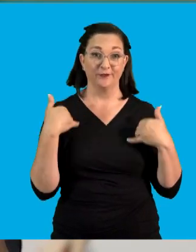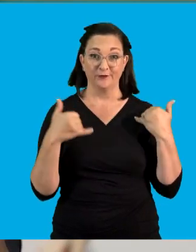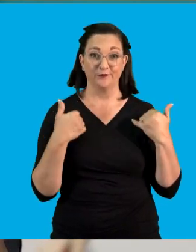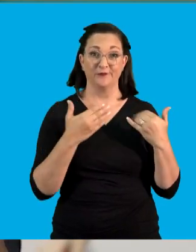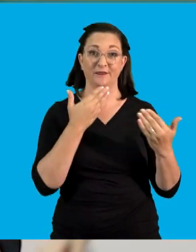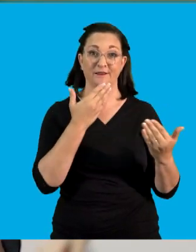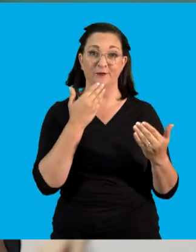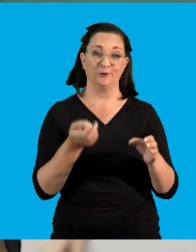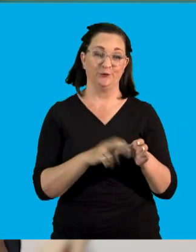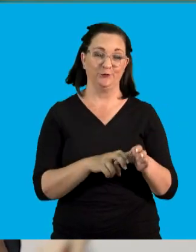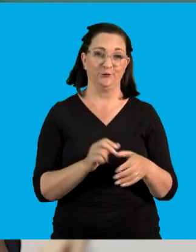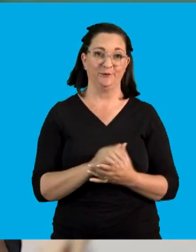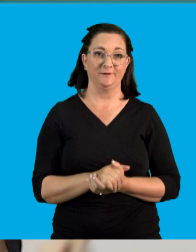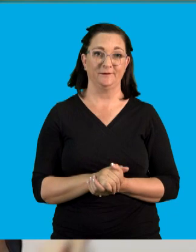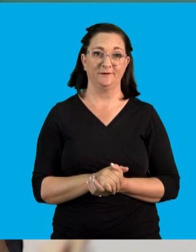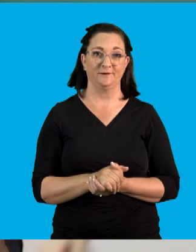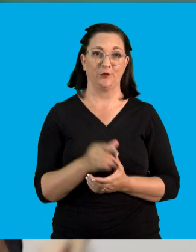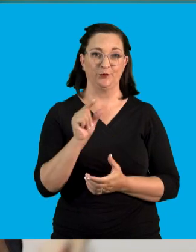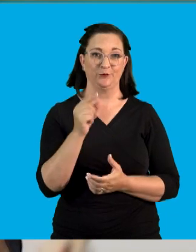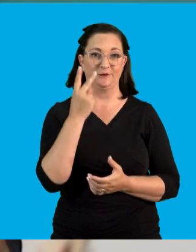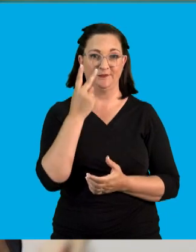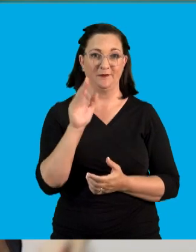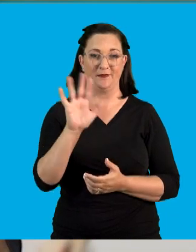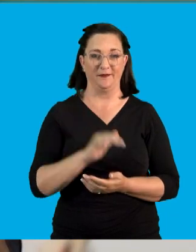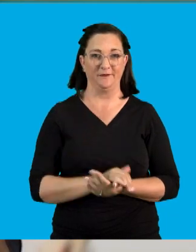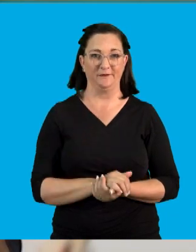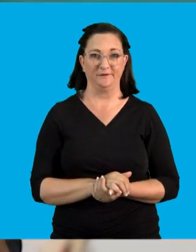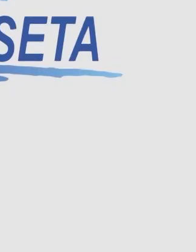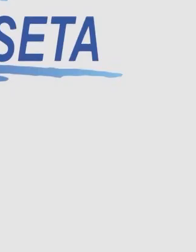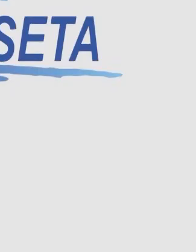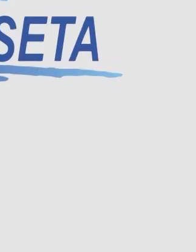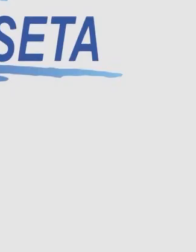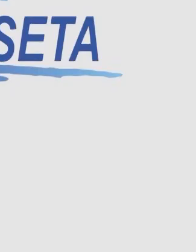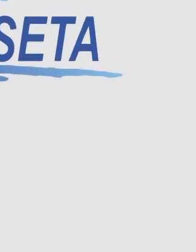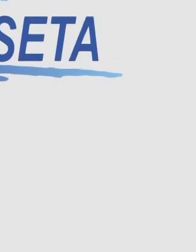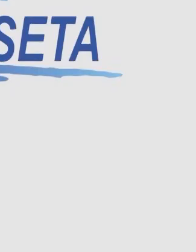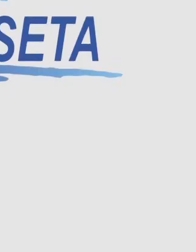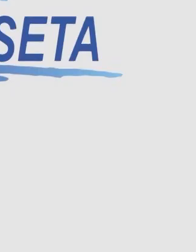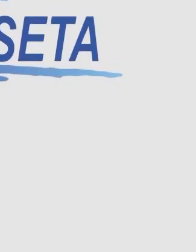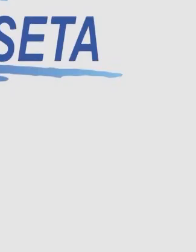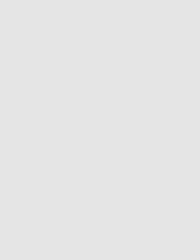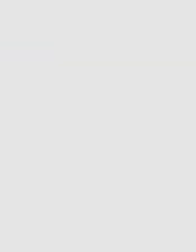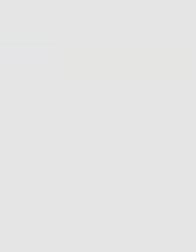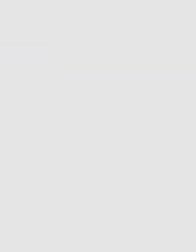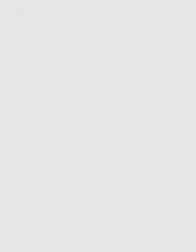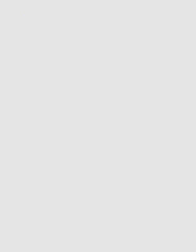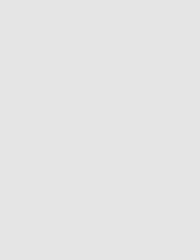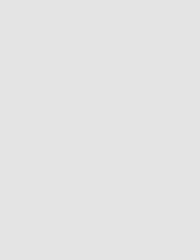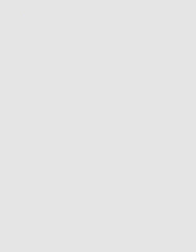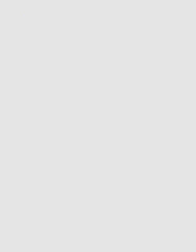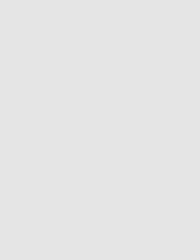it. Thank you for joining us, and then we'll see you next time. Goodbye.